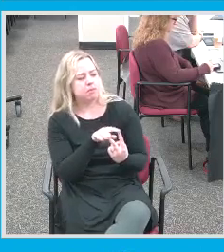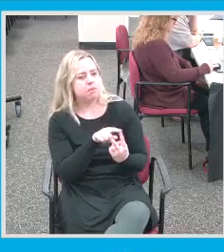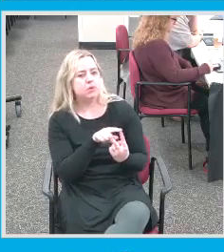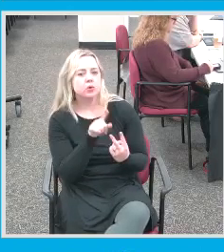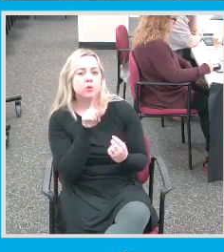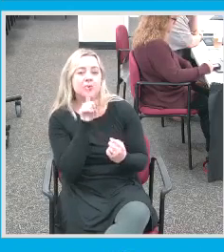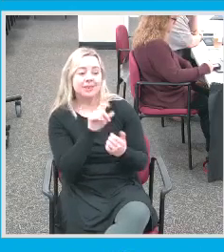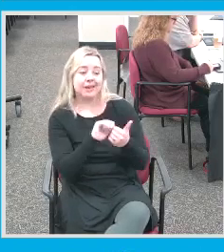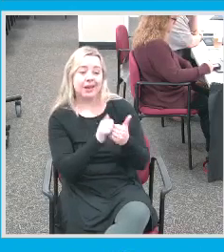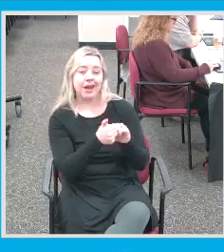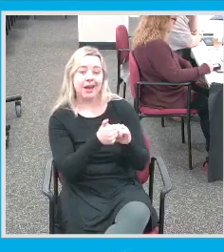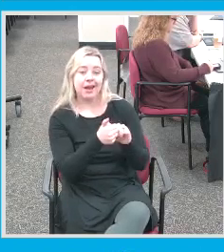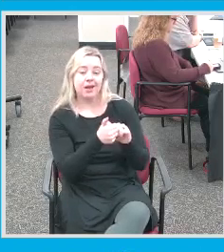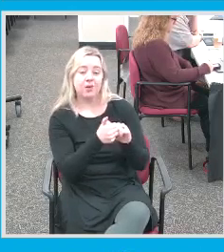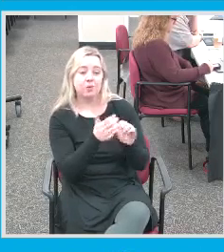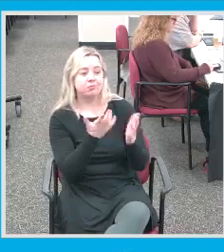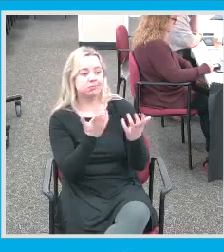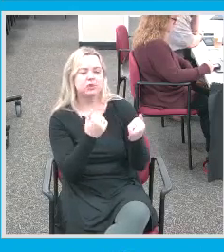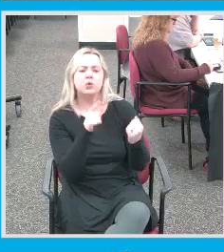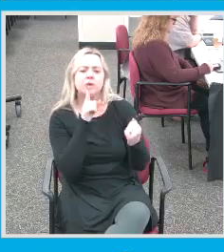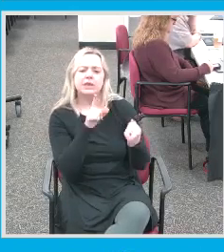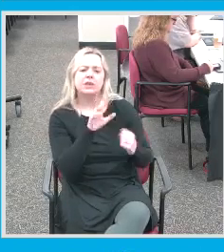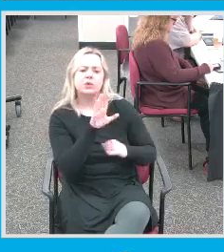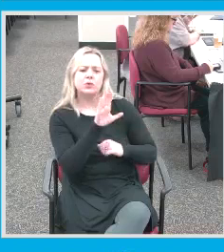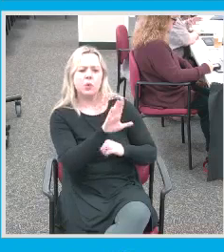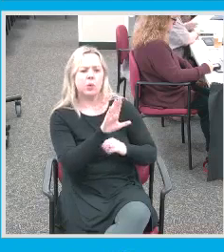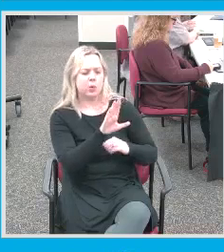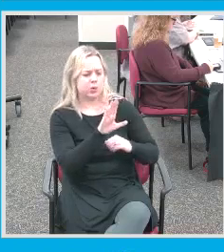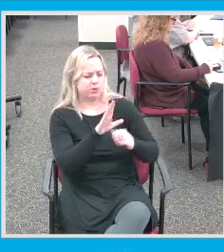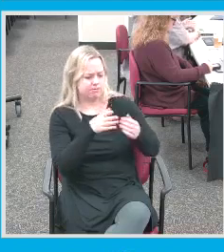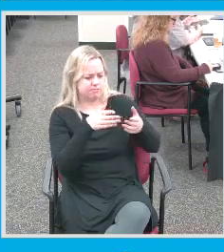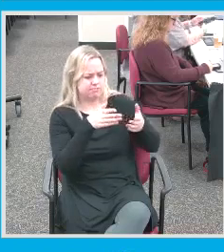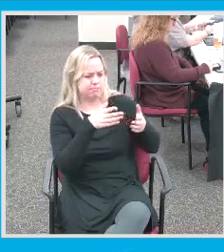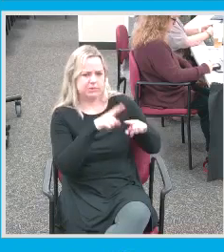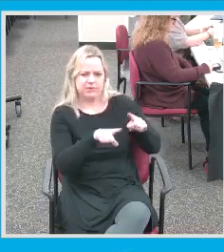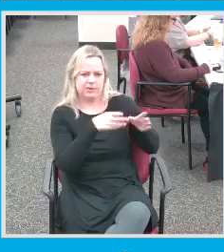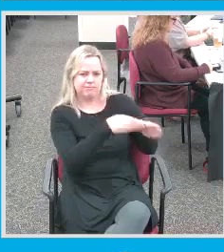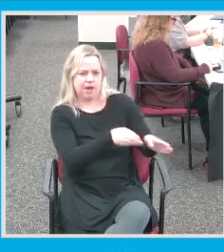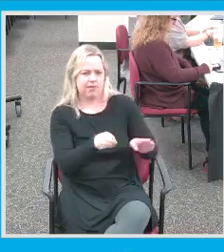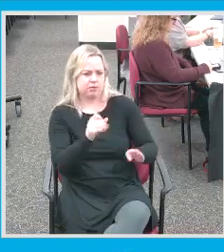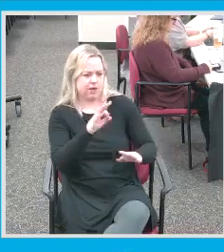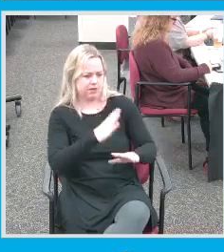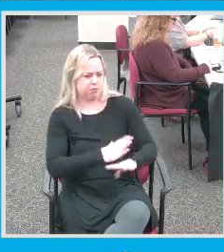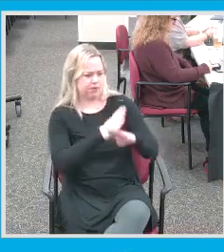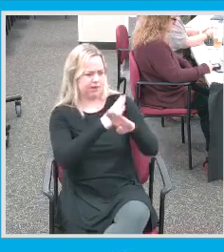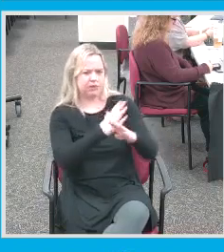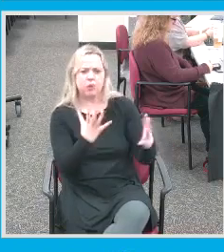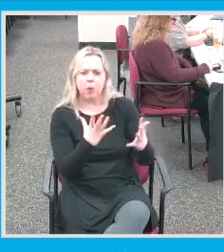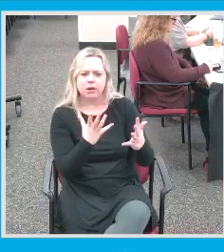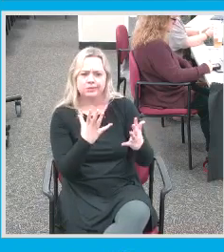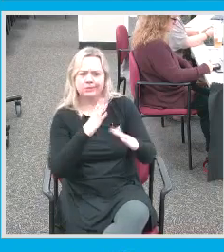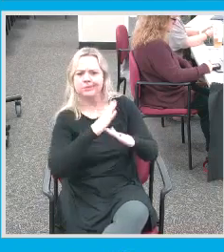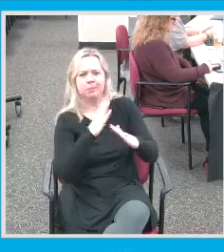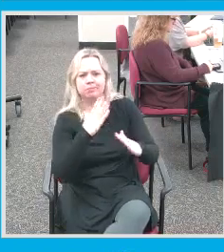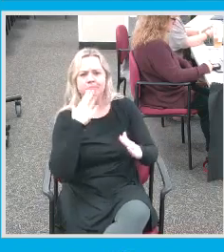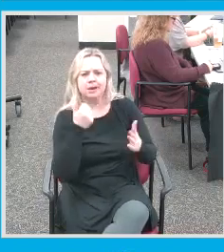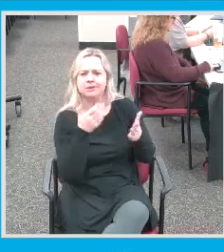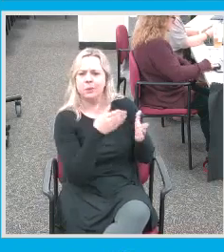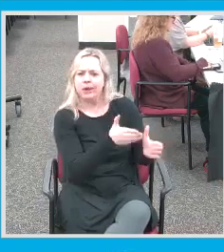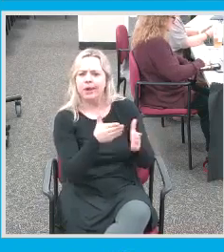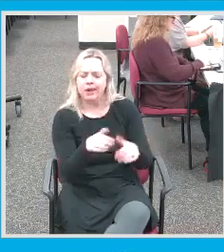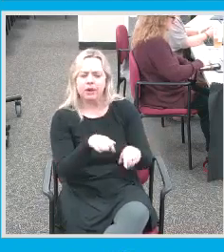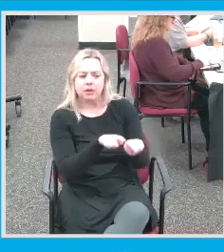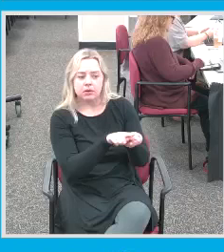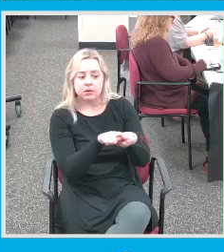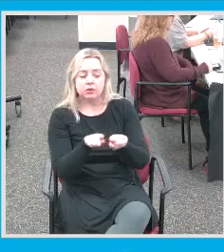of prevention, which methods do you think might be more helpful? And also, you mentioned about having adults in their lives that may decrease the